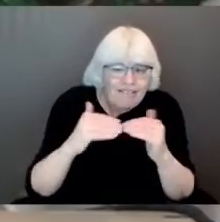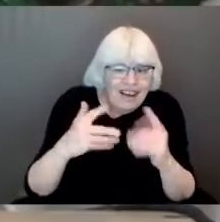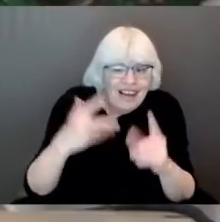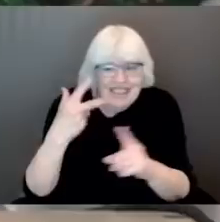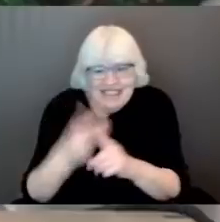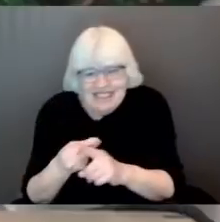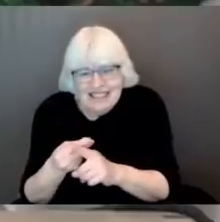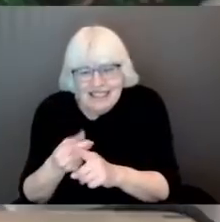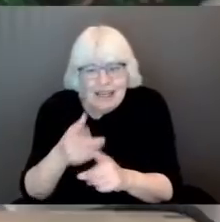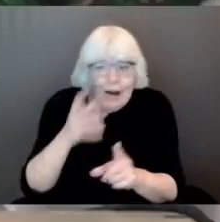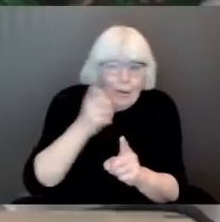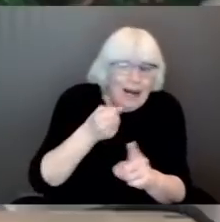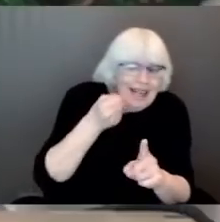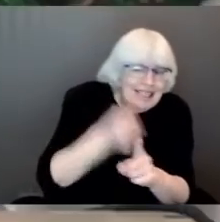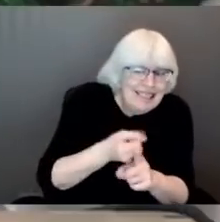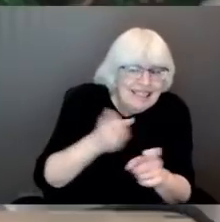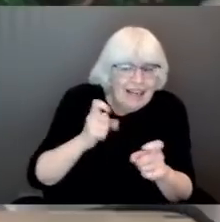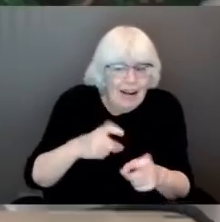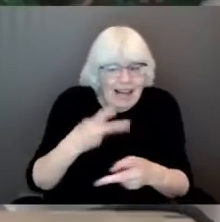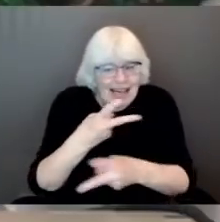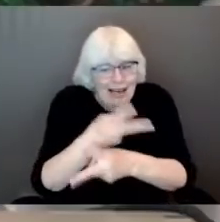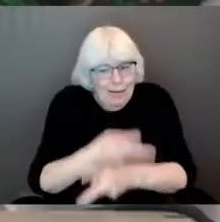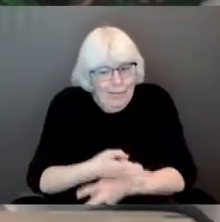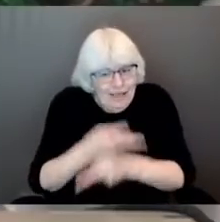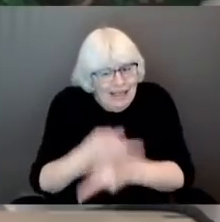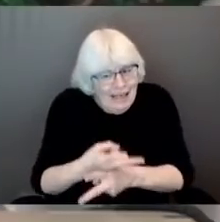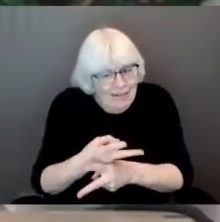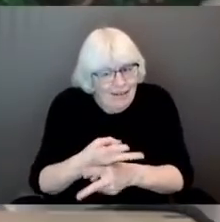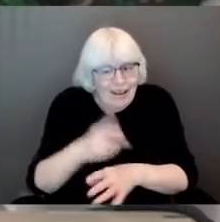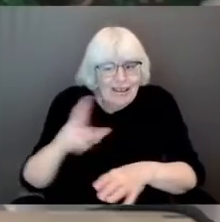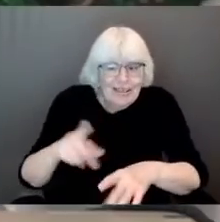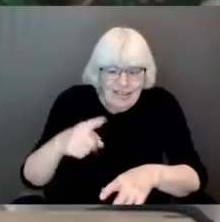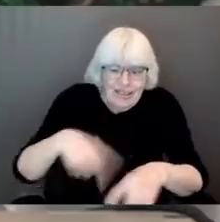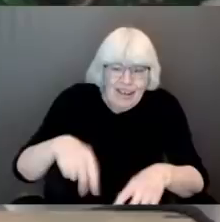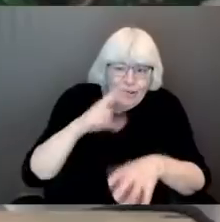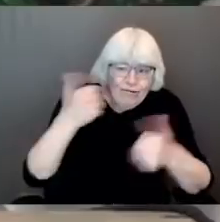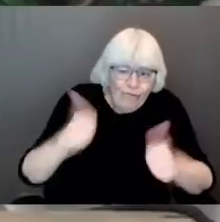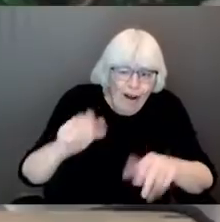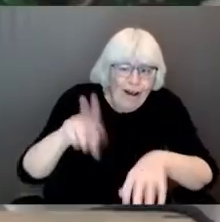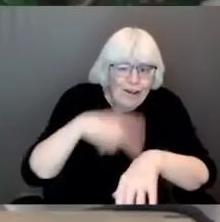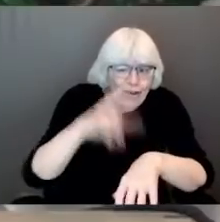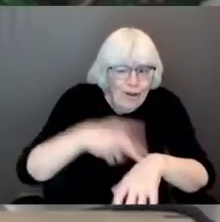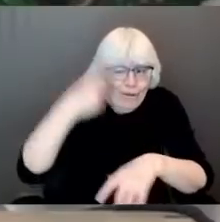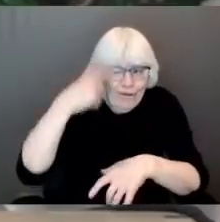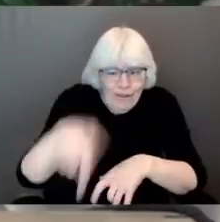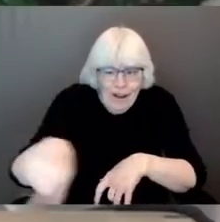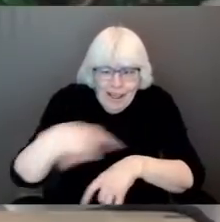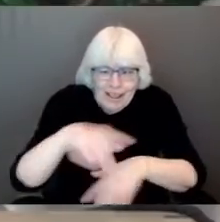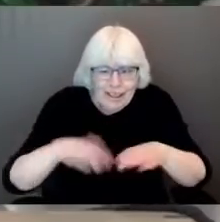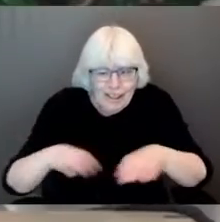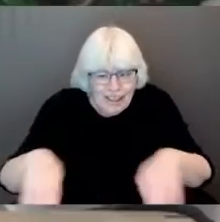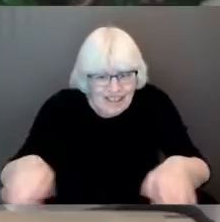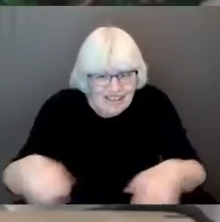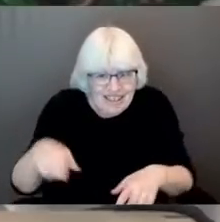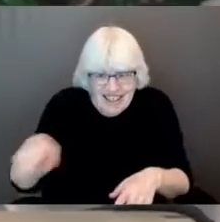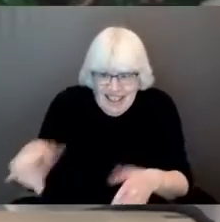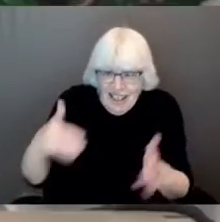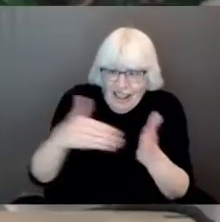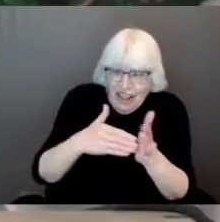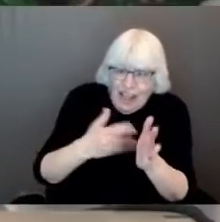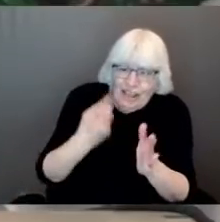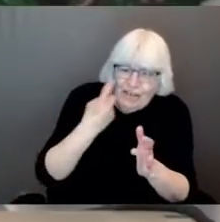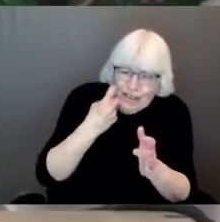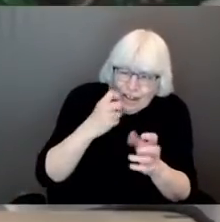kind of normalcy for those kids as well. But as Dr. Morrison has suggested, that, we'll follow this closely. We'll work